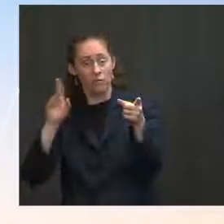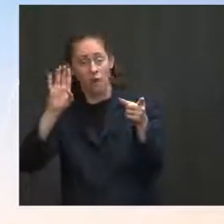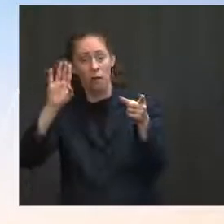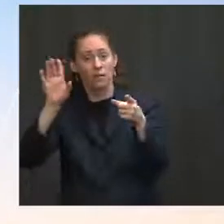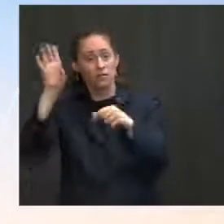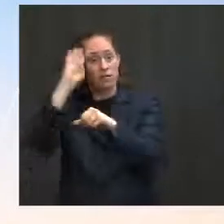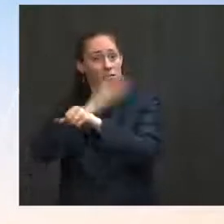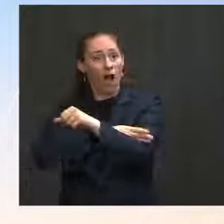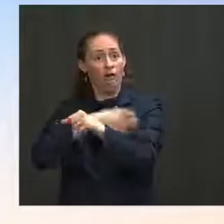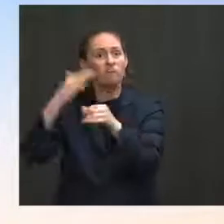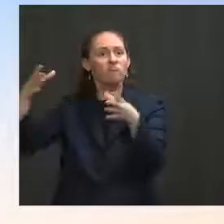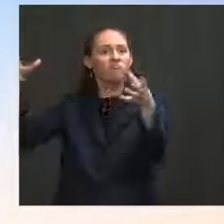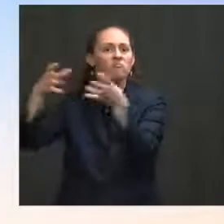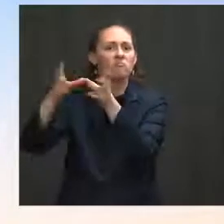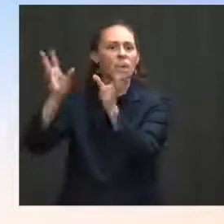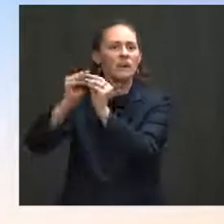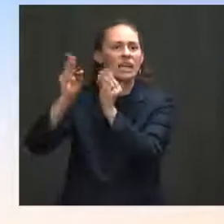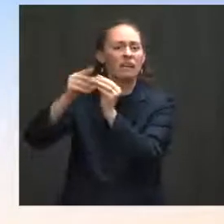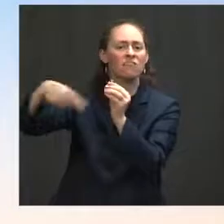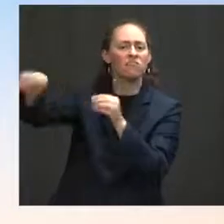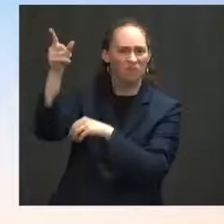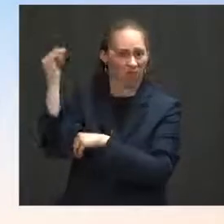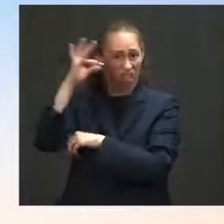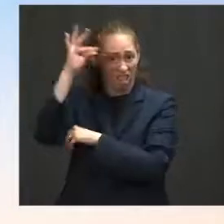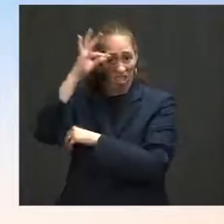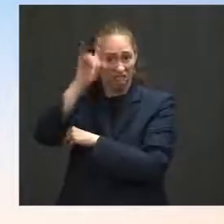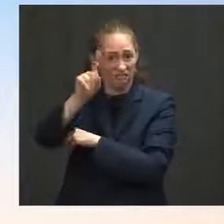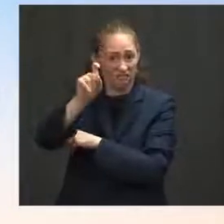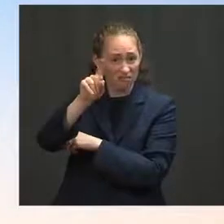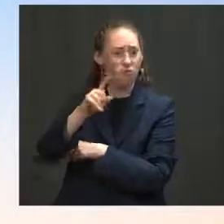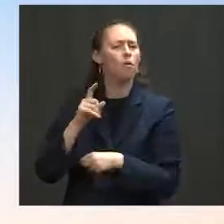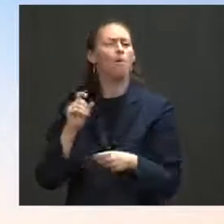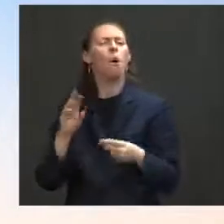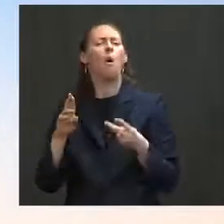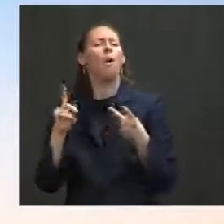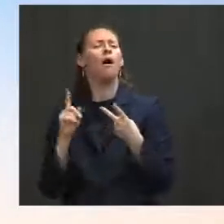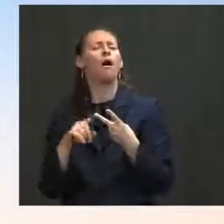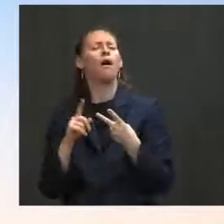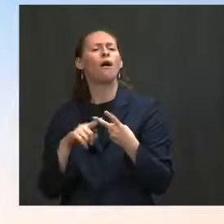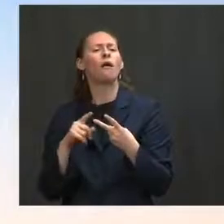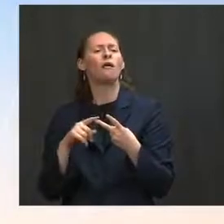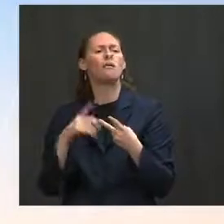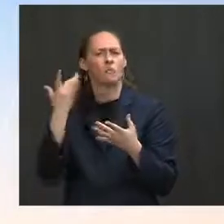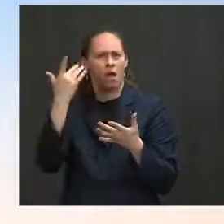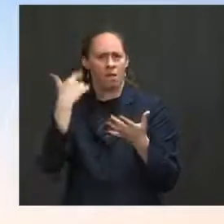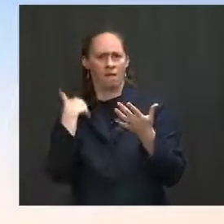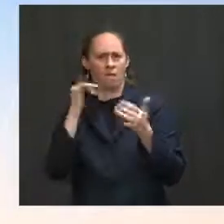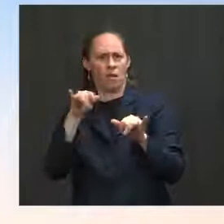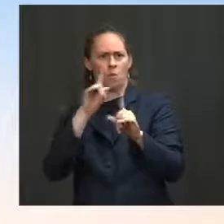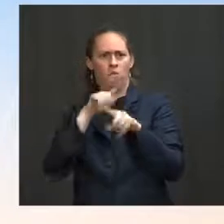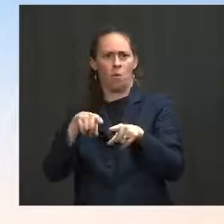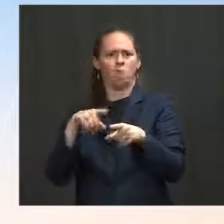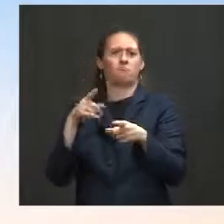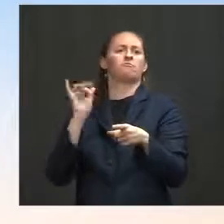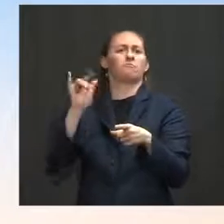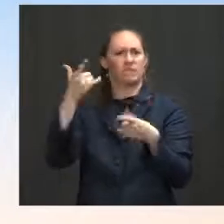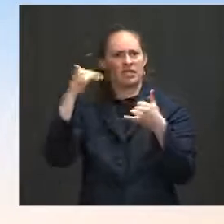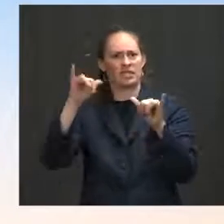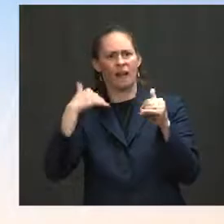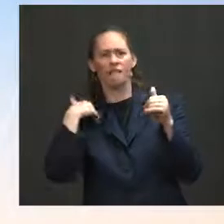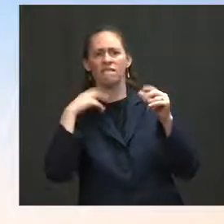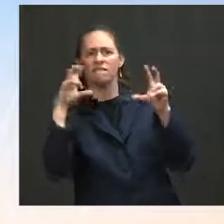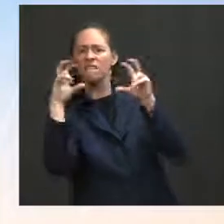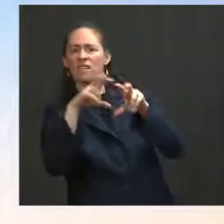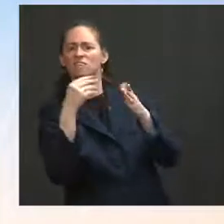met? And also, according to recent reporting, the first son still has a stake in a Chinese investment company. When is he going to unload